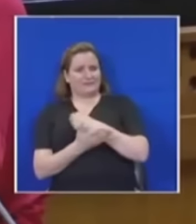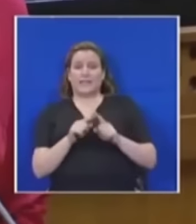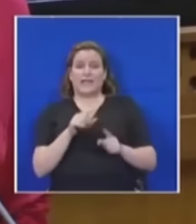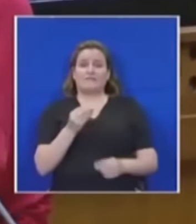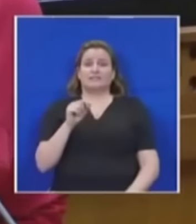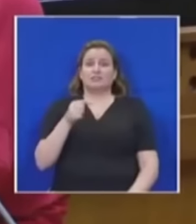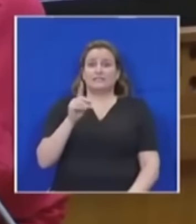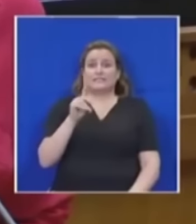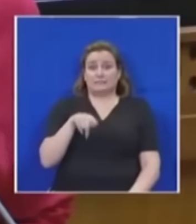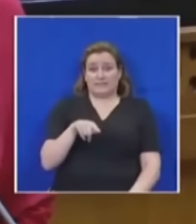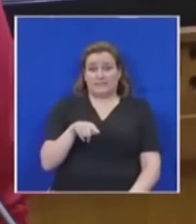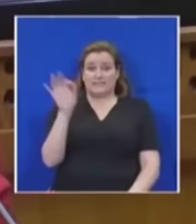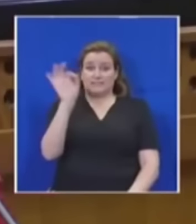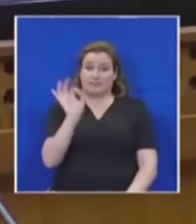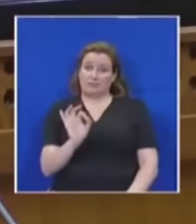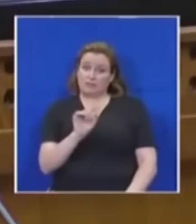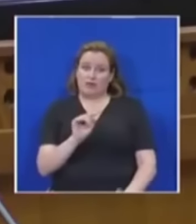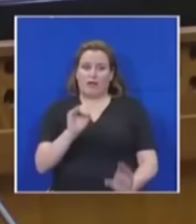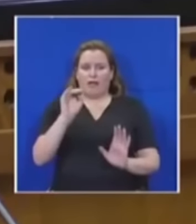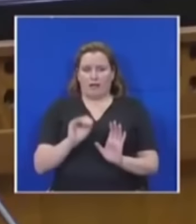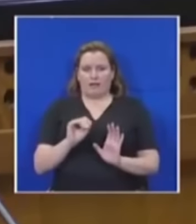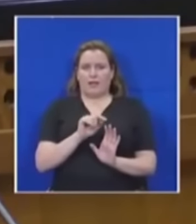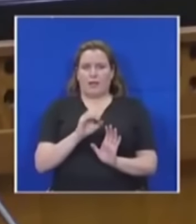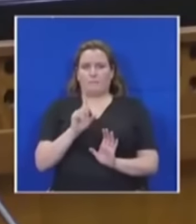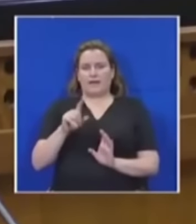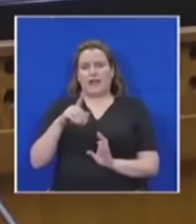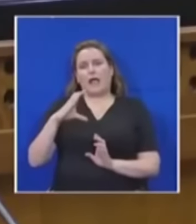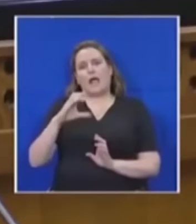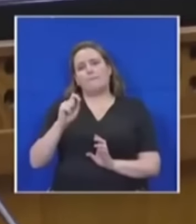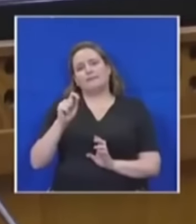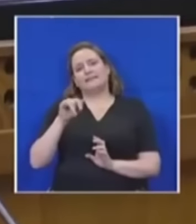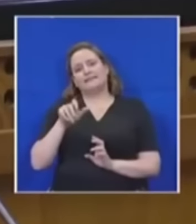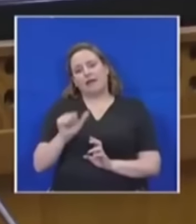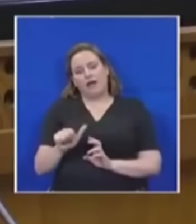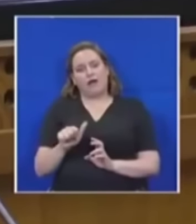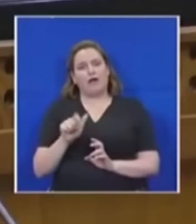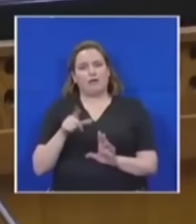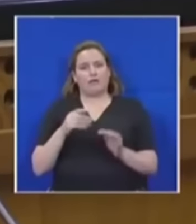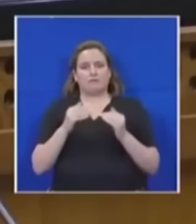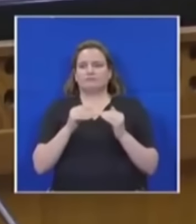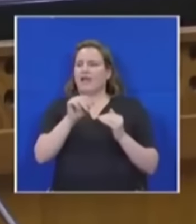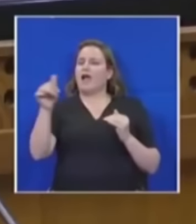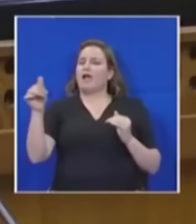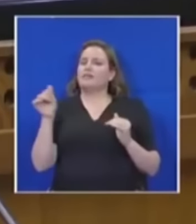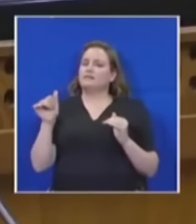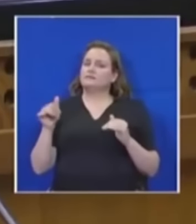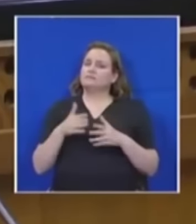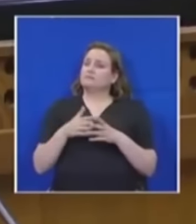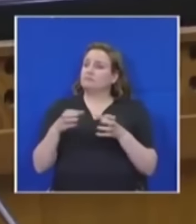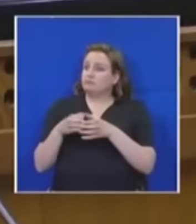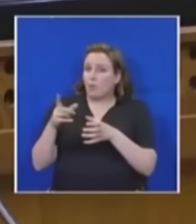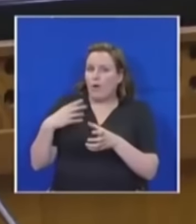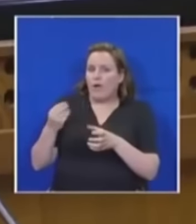which is far much lesser in terms of per capita as compared to many countries that have got such developmental